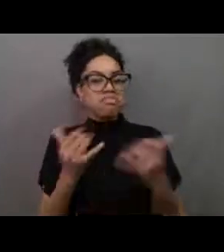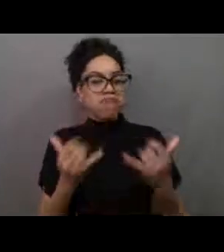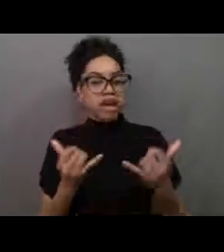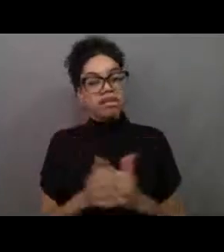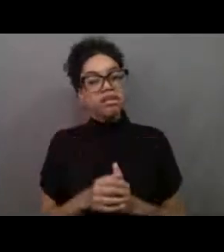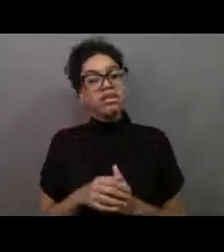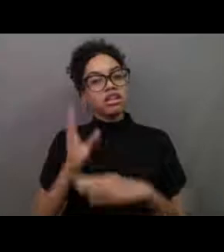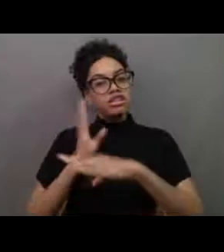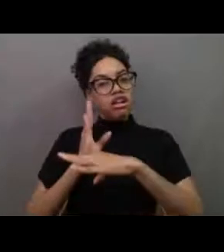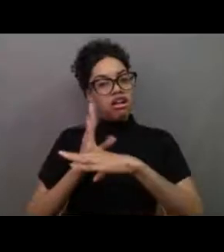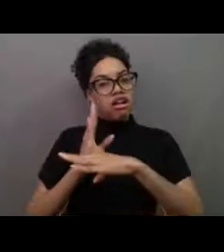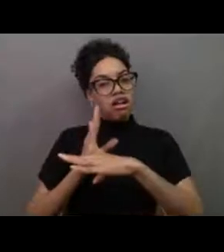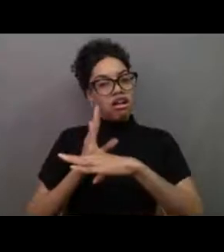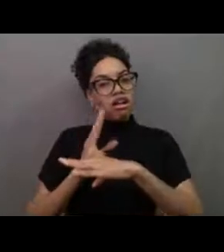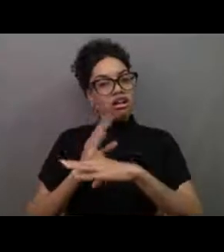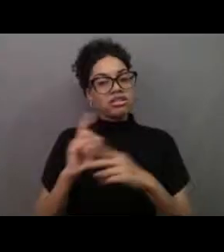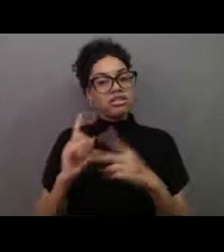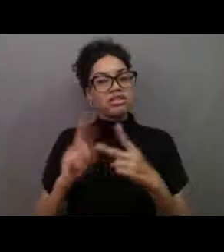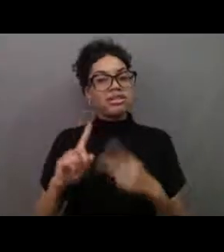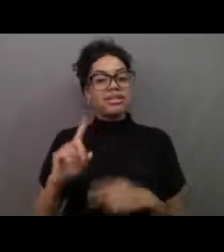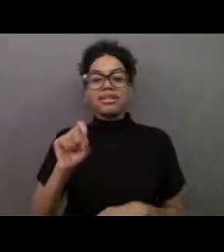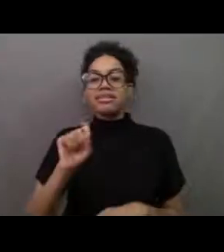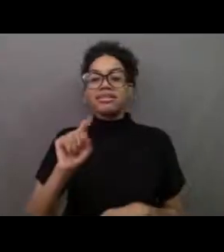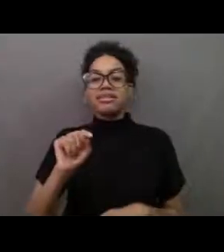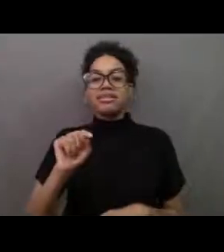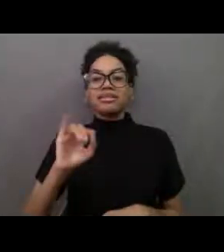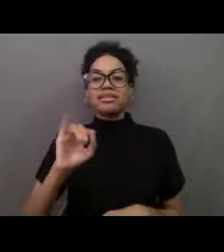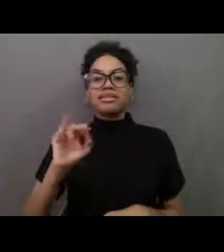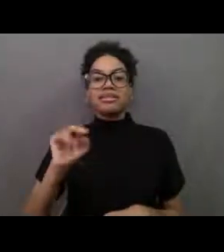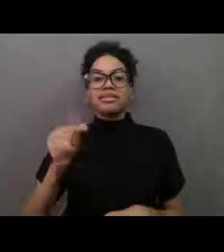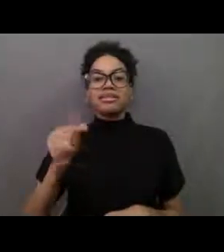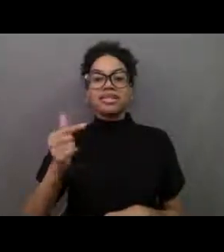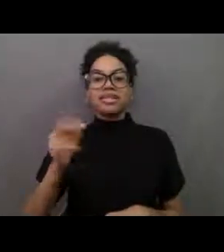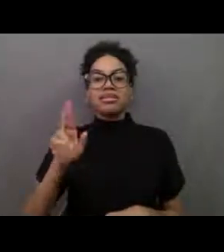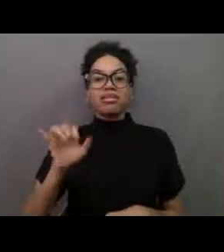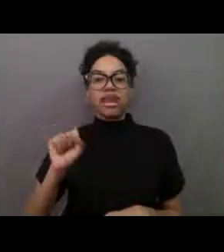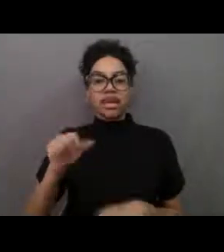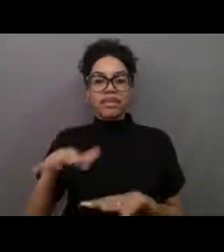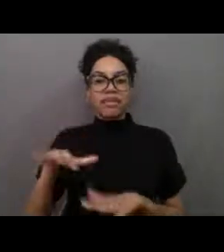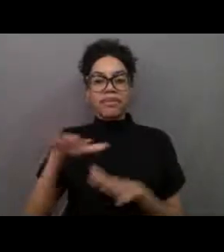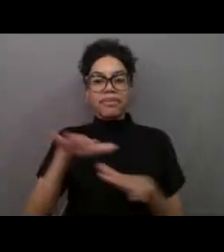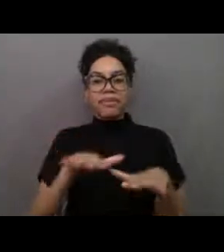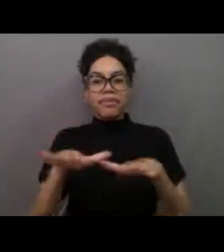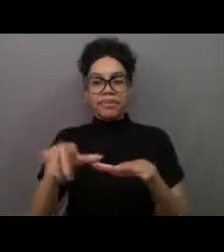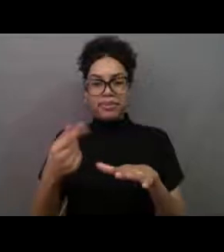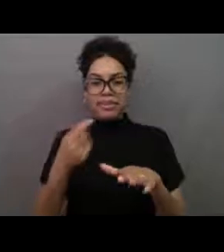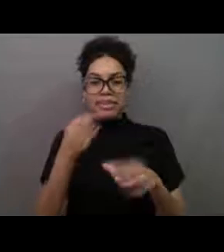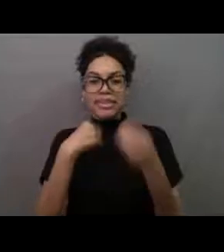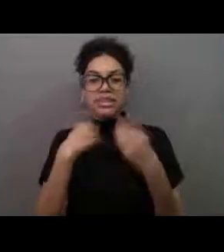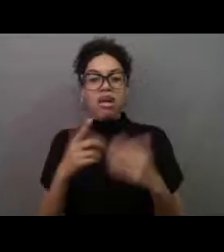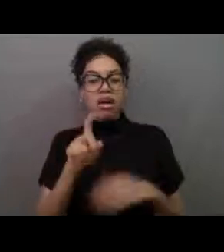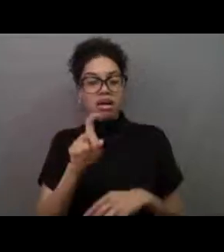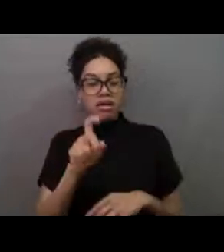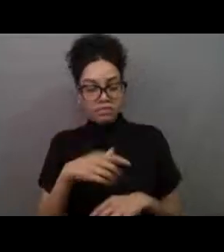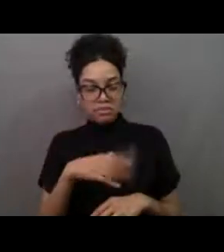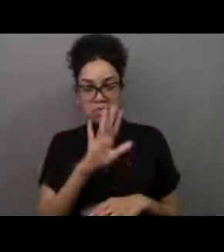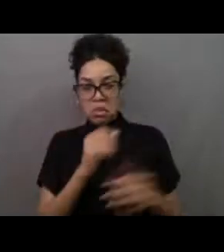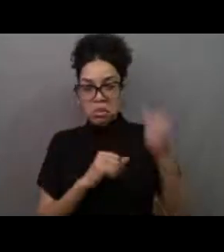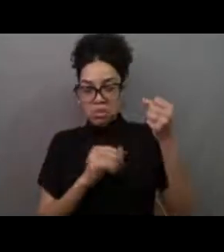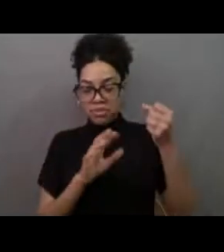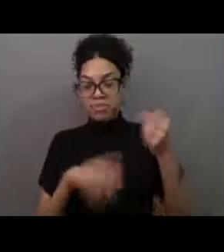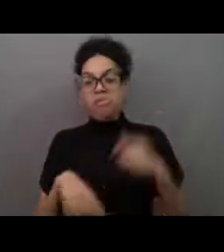and stingrays eat? So when you get to the sharks and stingray portion, please let us know what they eat. Okay. One of the other